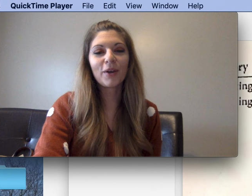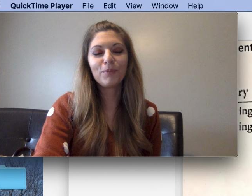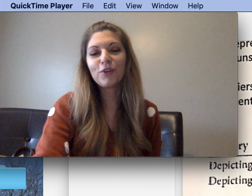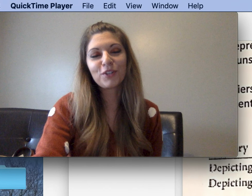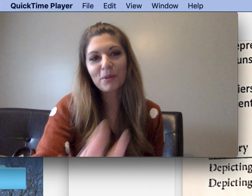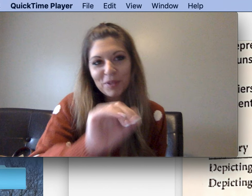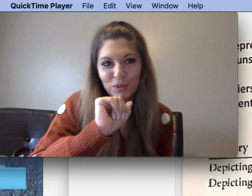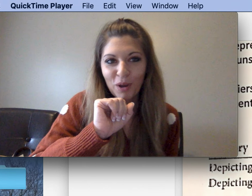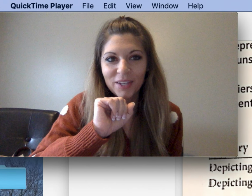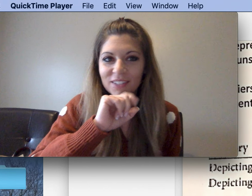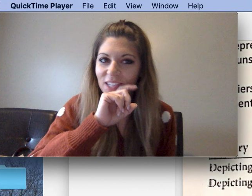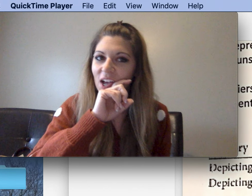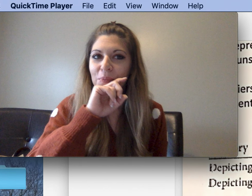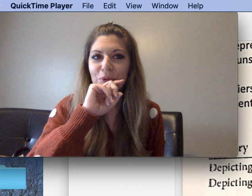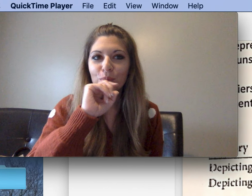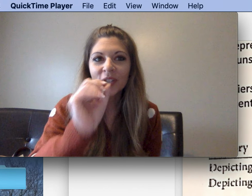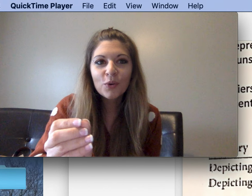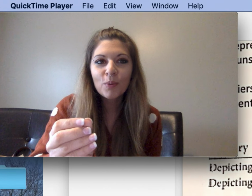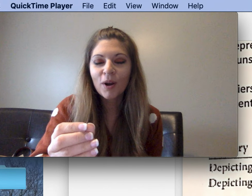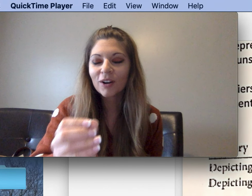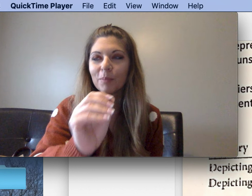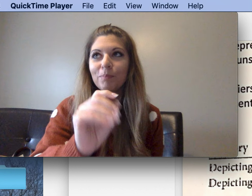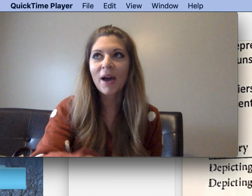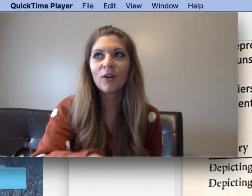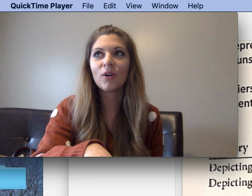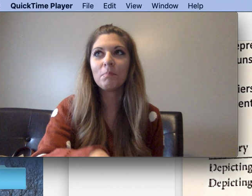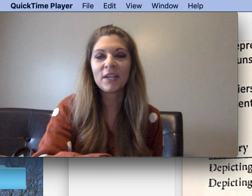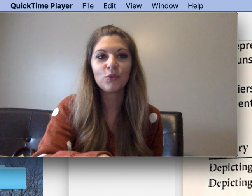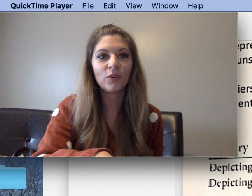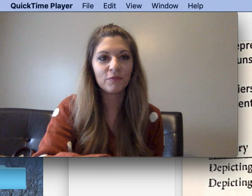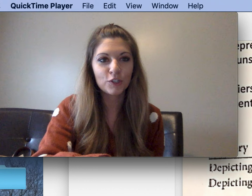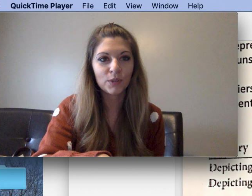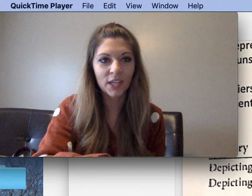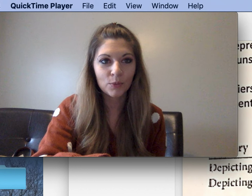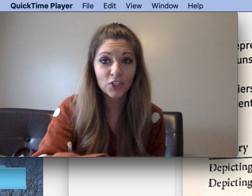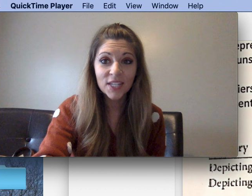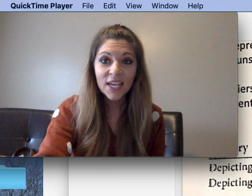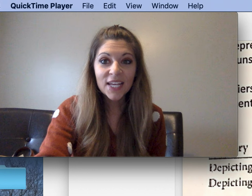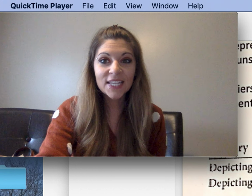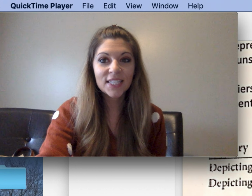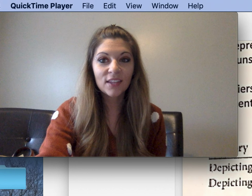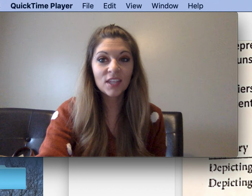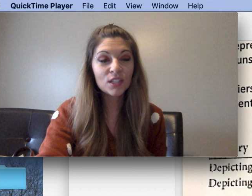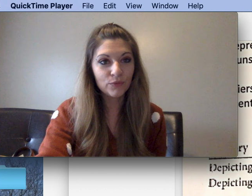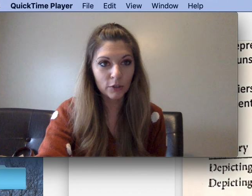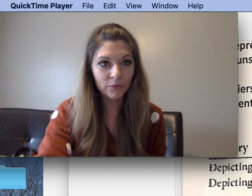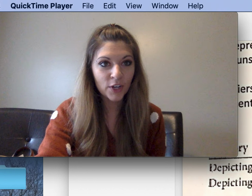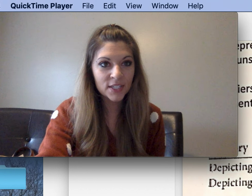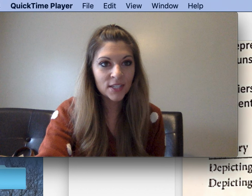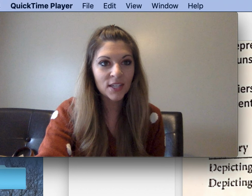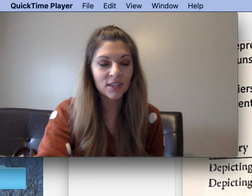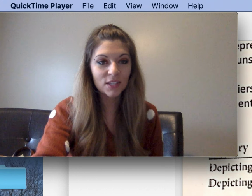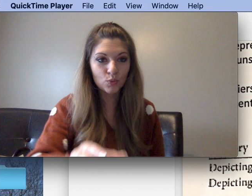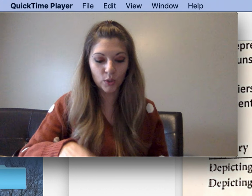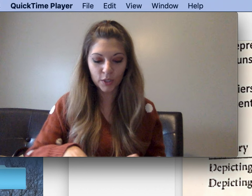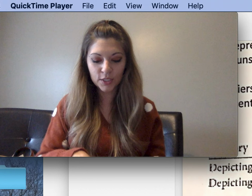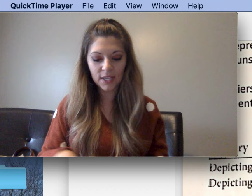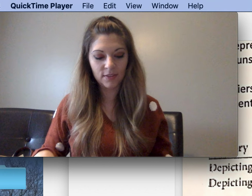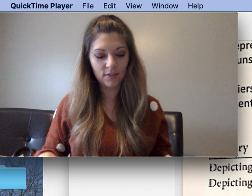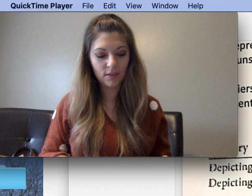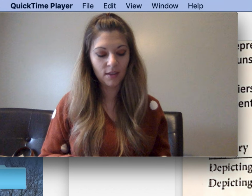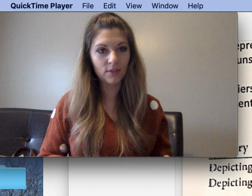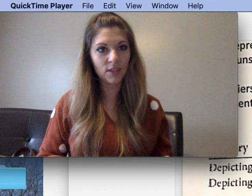So before I talk about these comics, the really cool part about manual and visual languages is these verb phrases and these